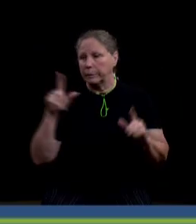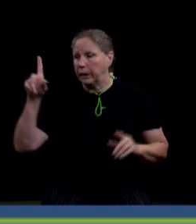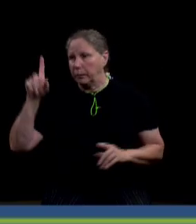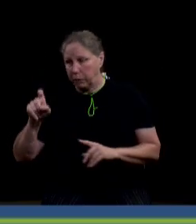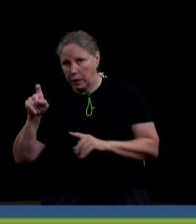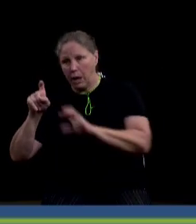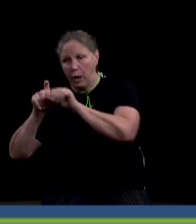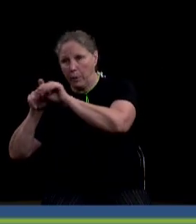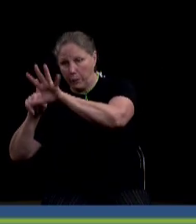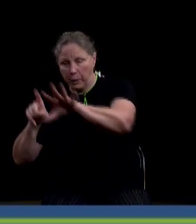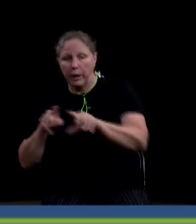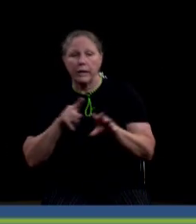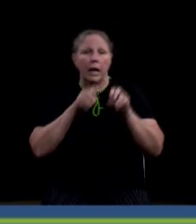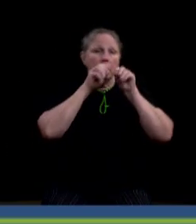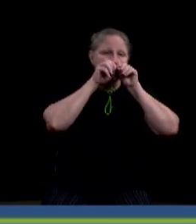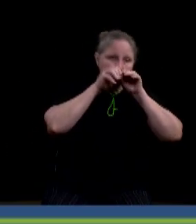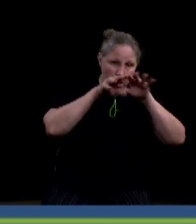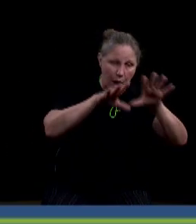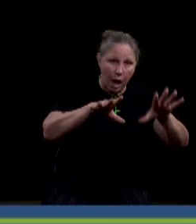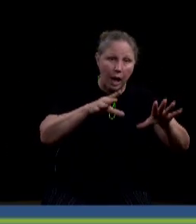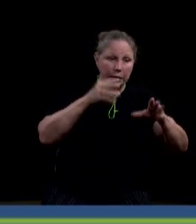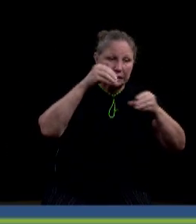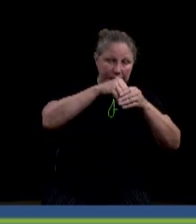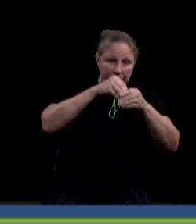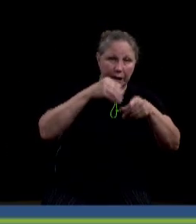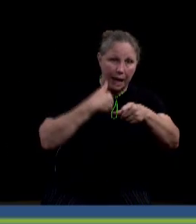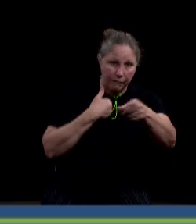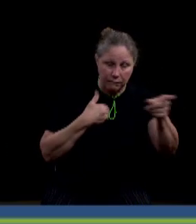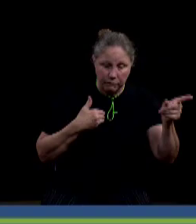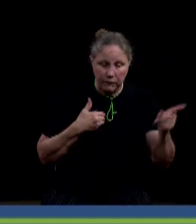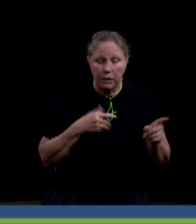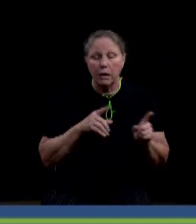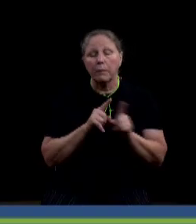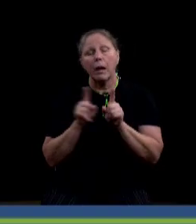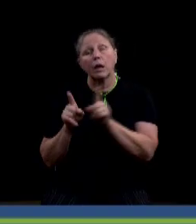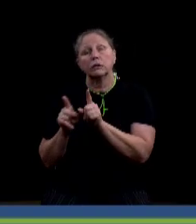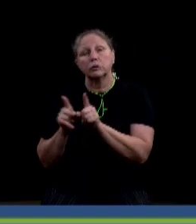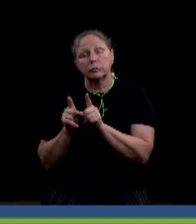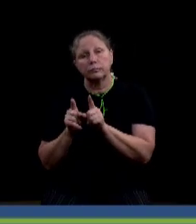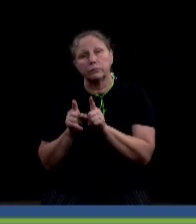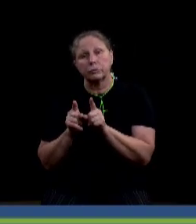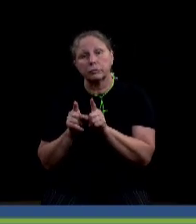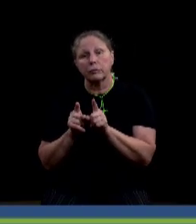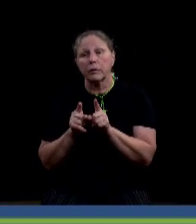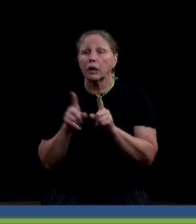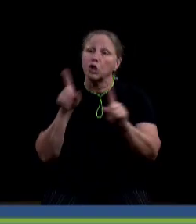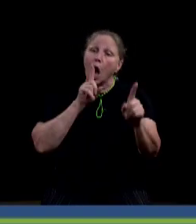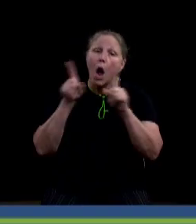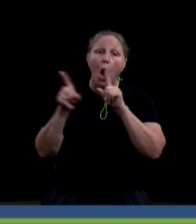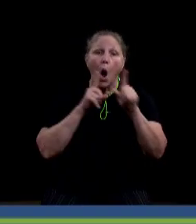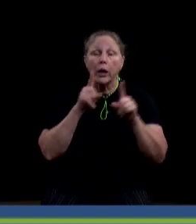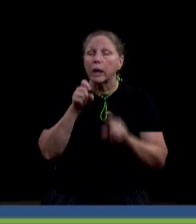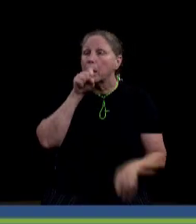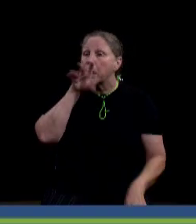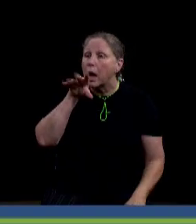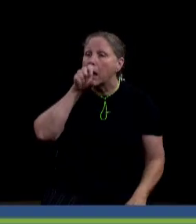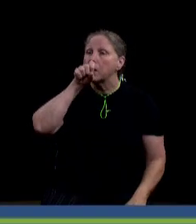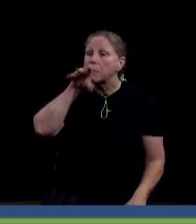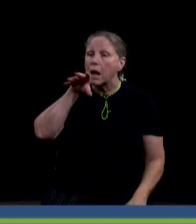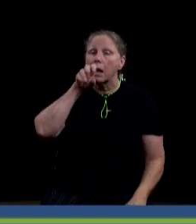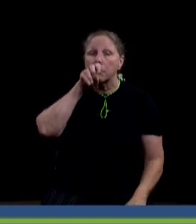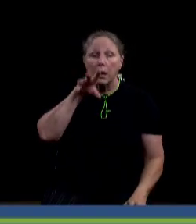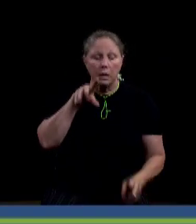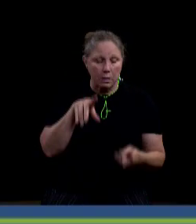also occurring simply with talking and even more with singing or yelling